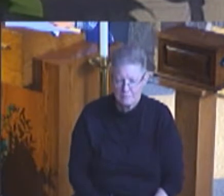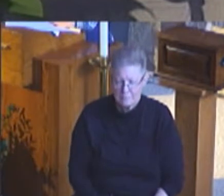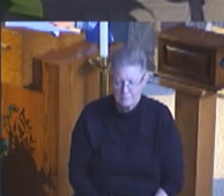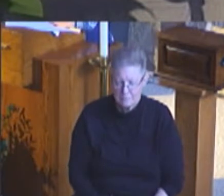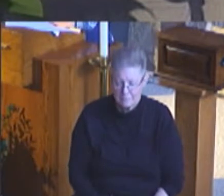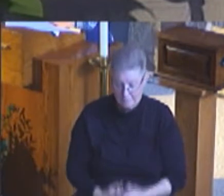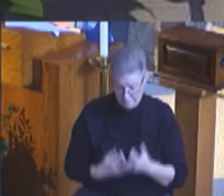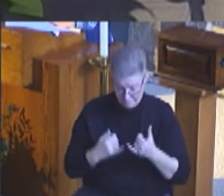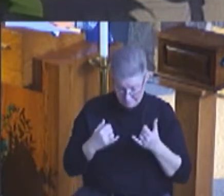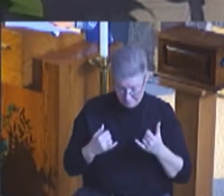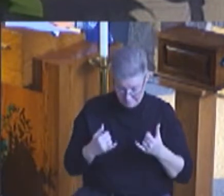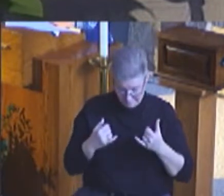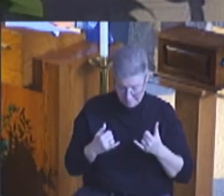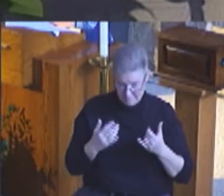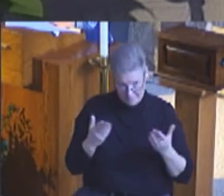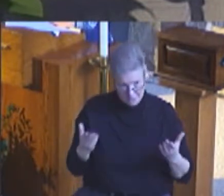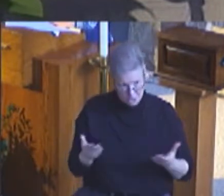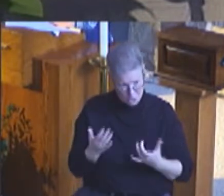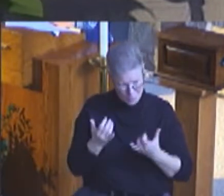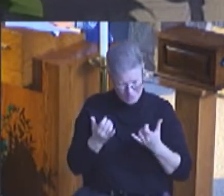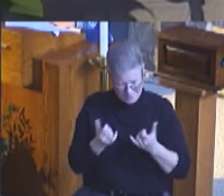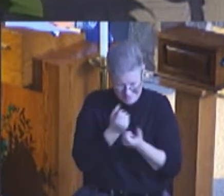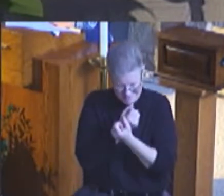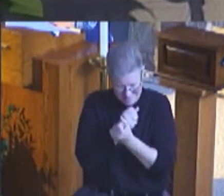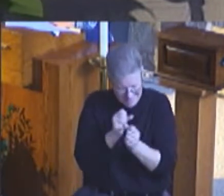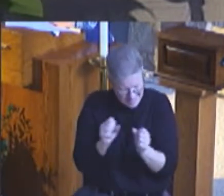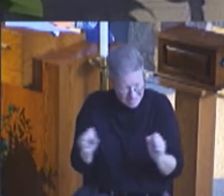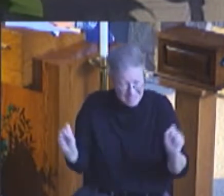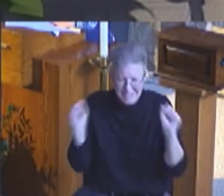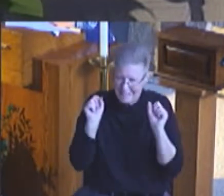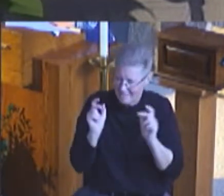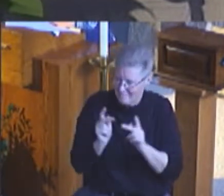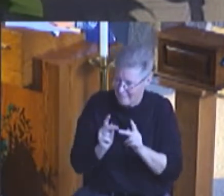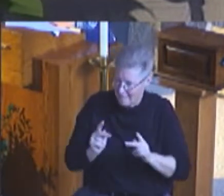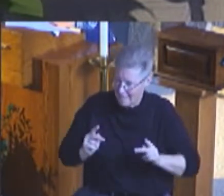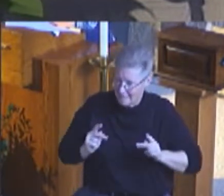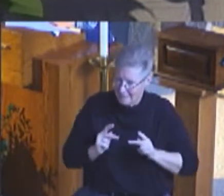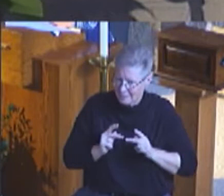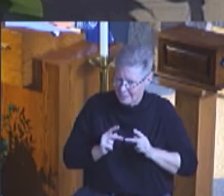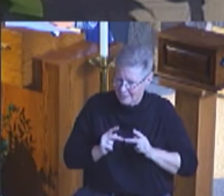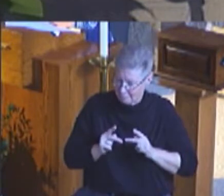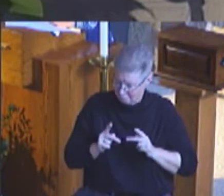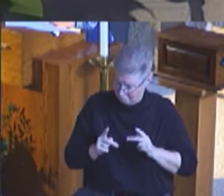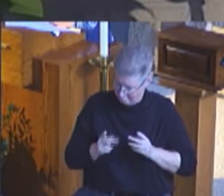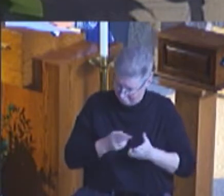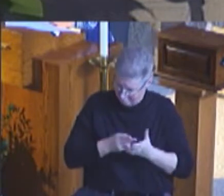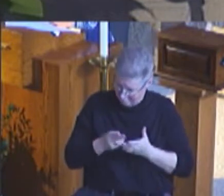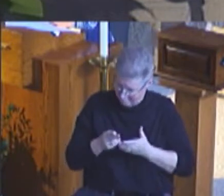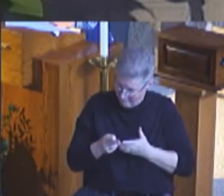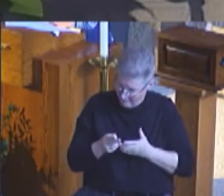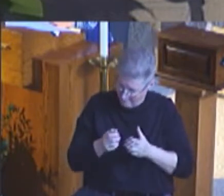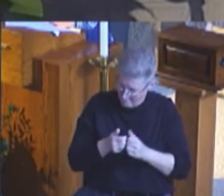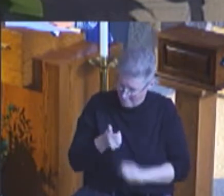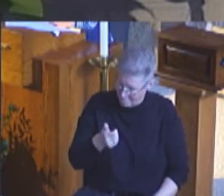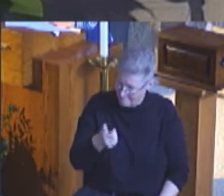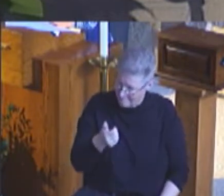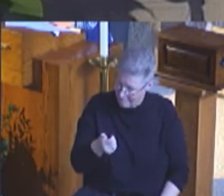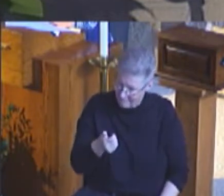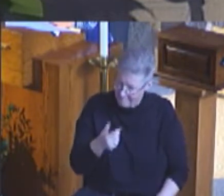Now, in this place of safety and security, you can tell yourself the truth about a particular heart's